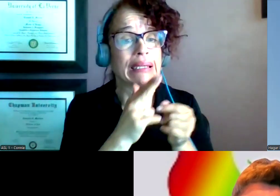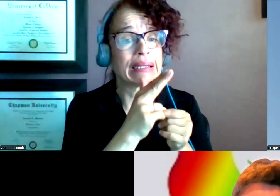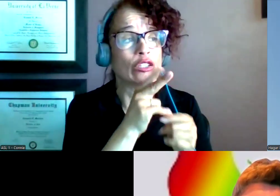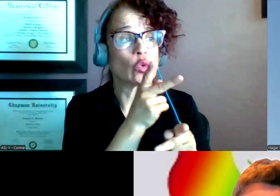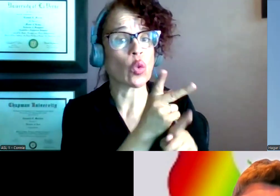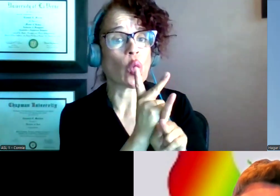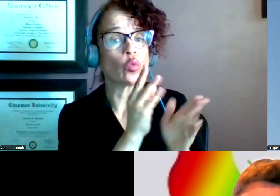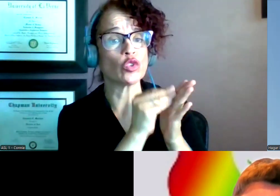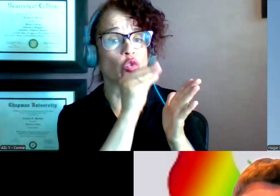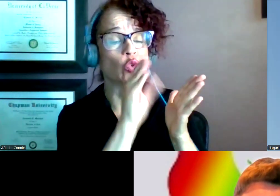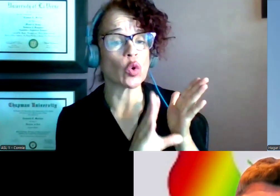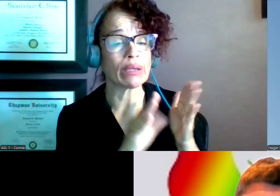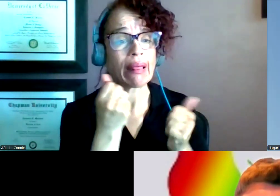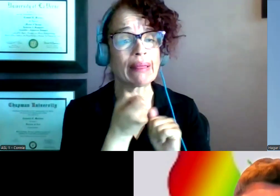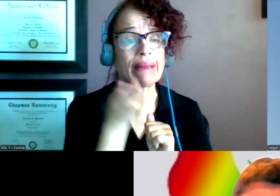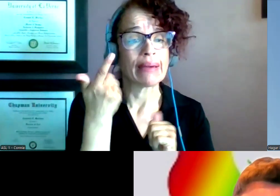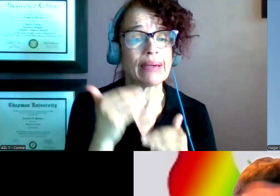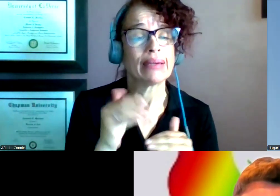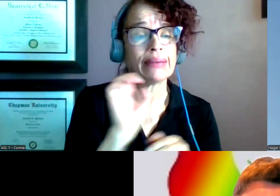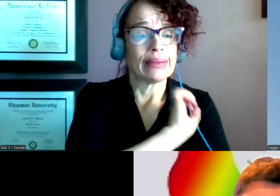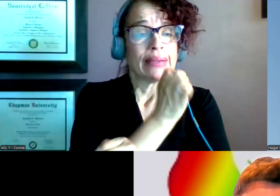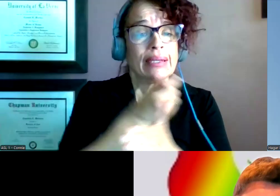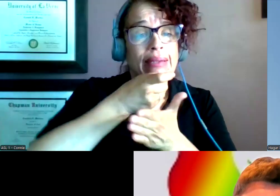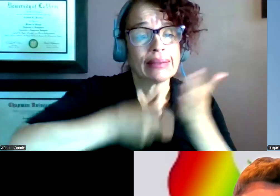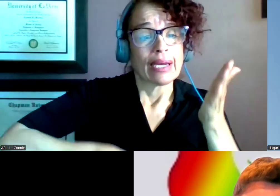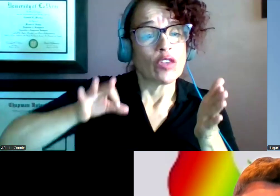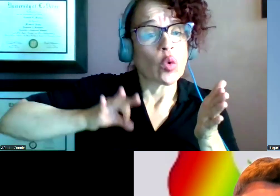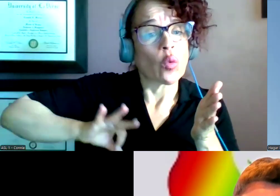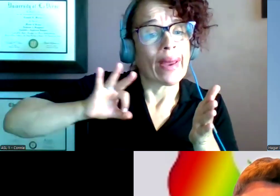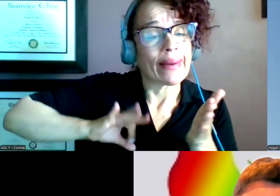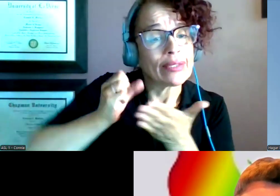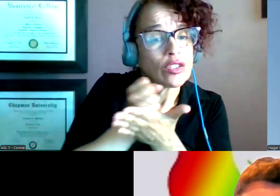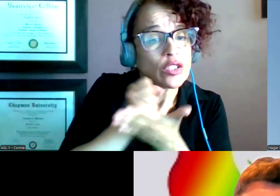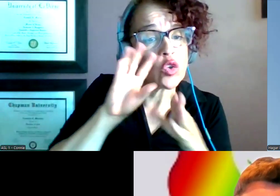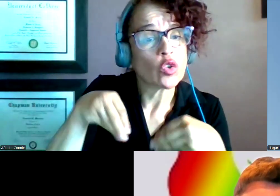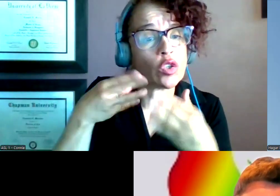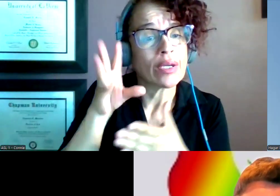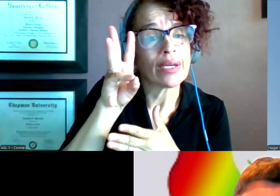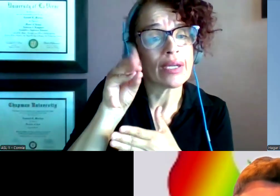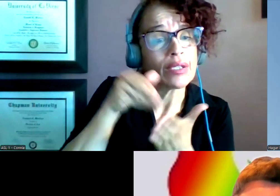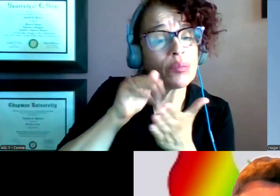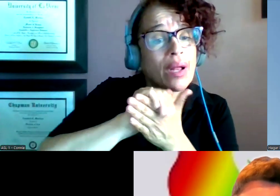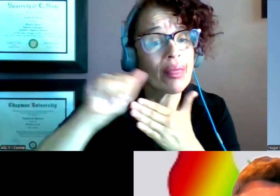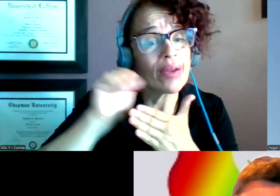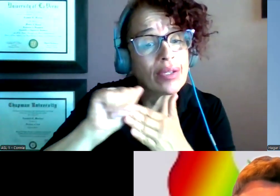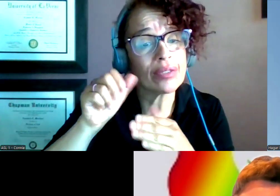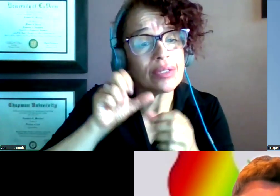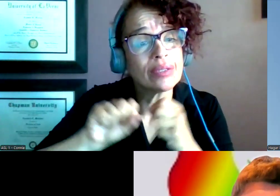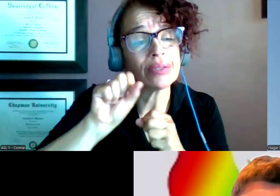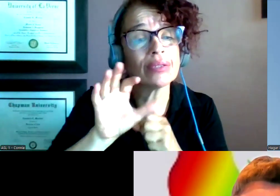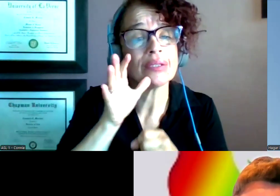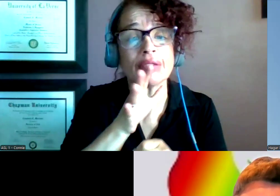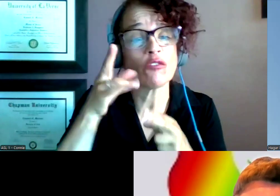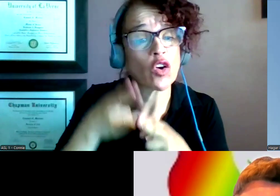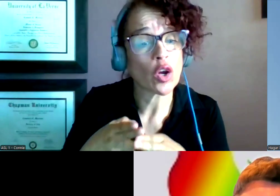loans, eliminate clean energy tax credits, provide $60 billion in subsidies to farmers,